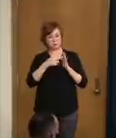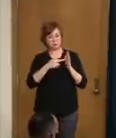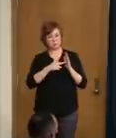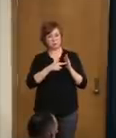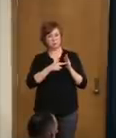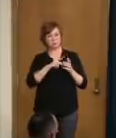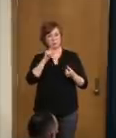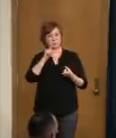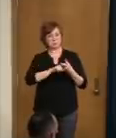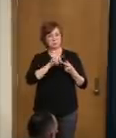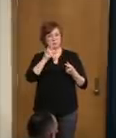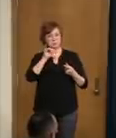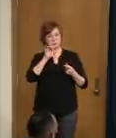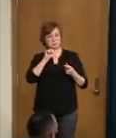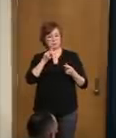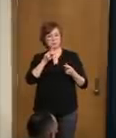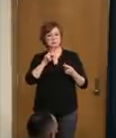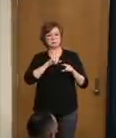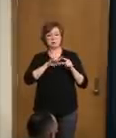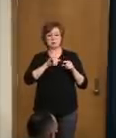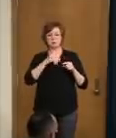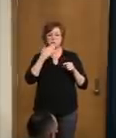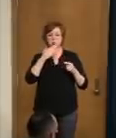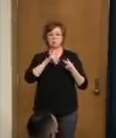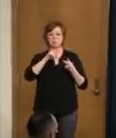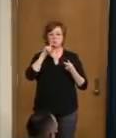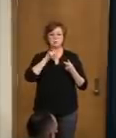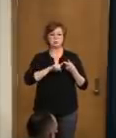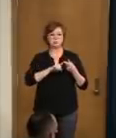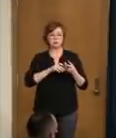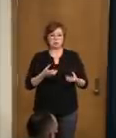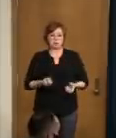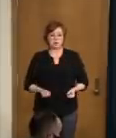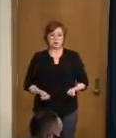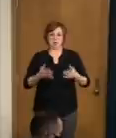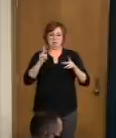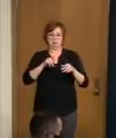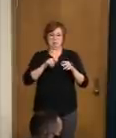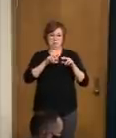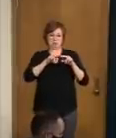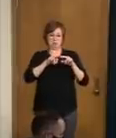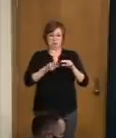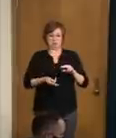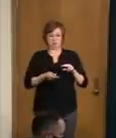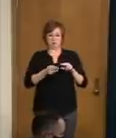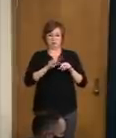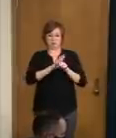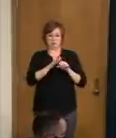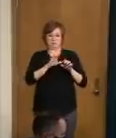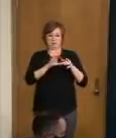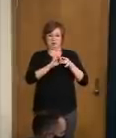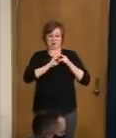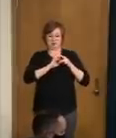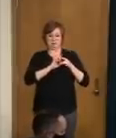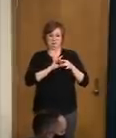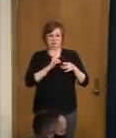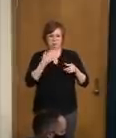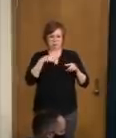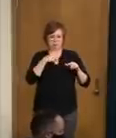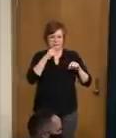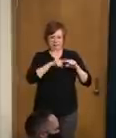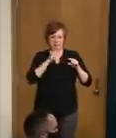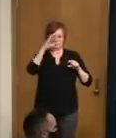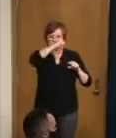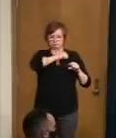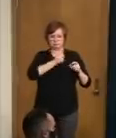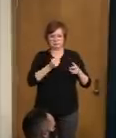that generates in a day, maybe 5, maybe 10, maybe less than that. But if all of us follow the guidelines, go when it's less crowded, go once a week, one person